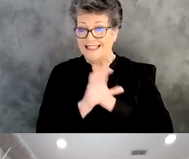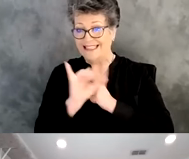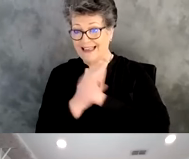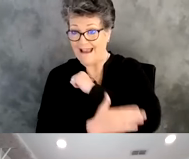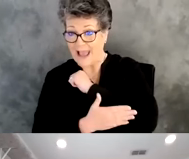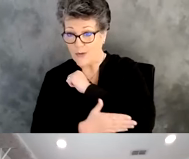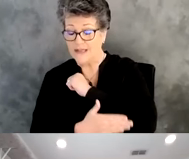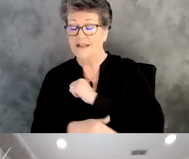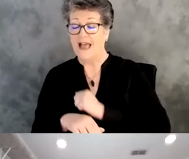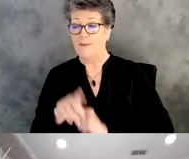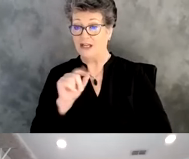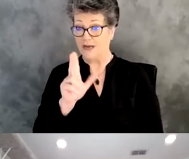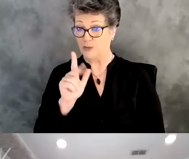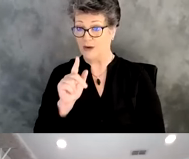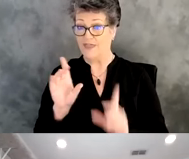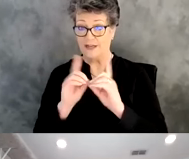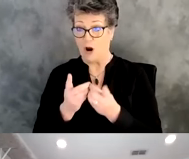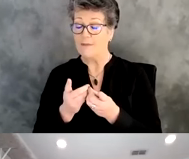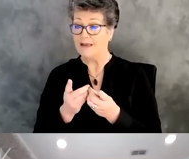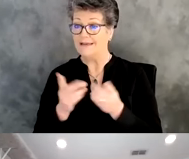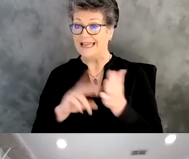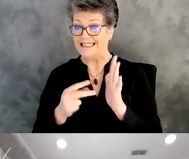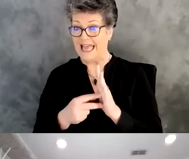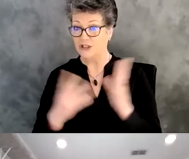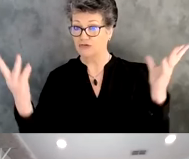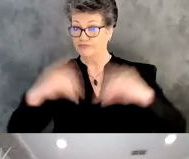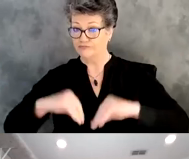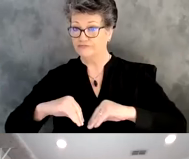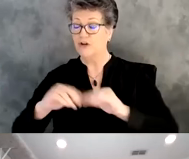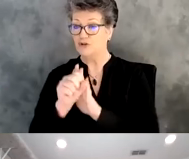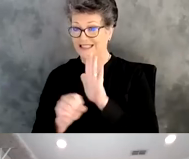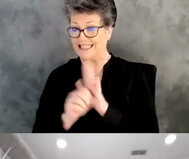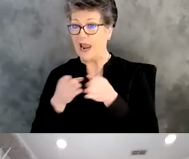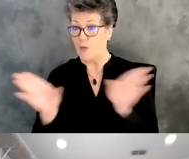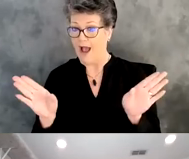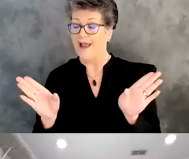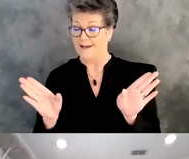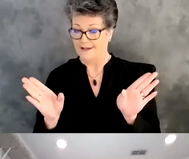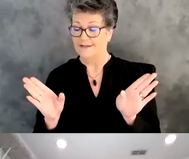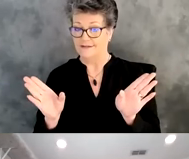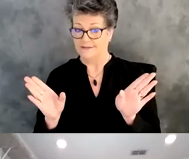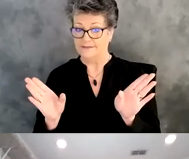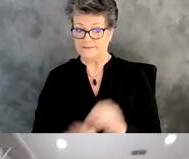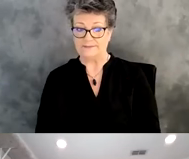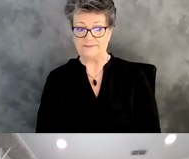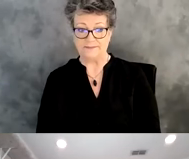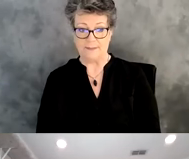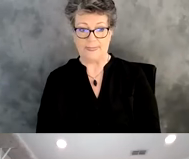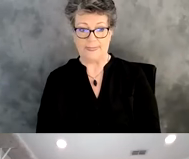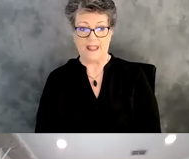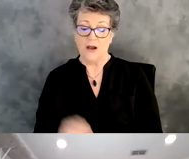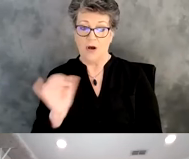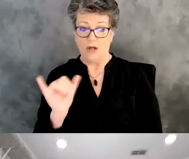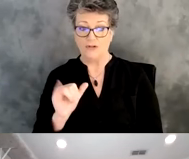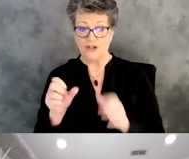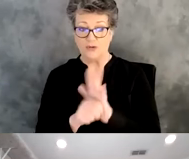by 2023, the department is intending to do this statewide carve out for all of the other kind of remaining counties. Also,